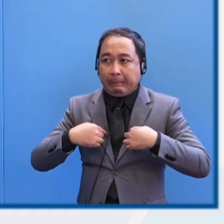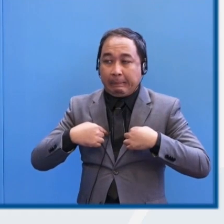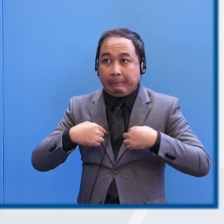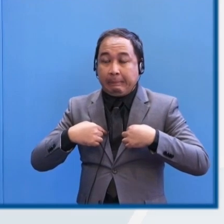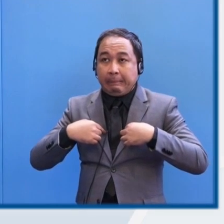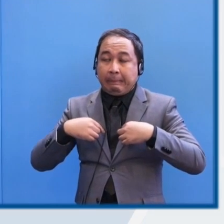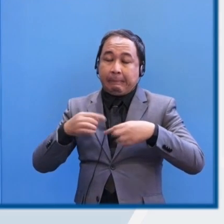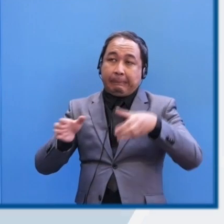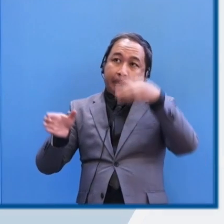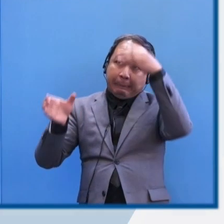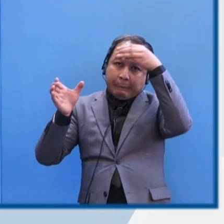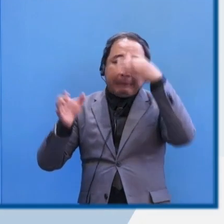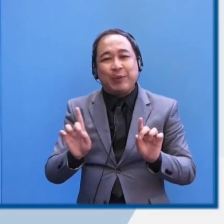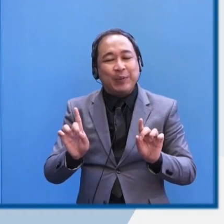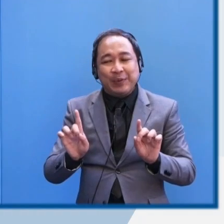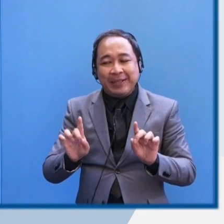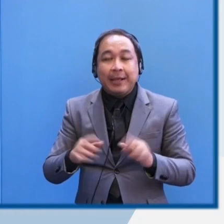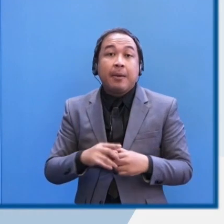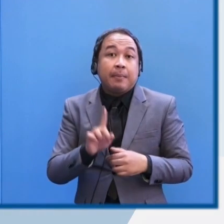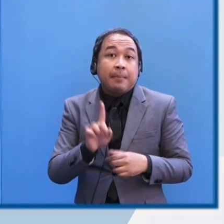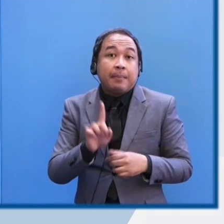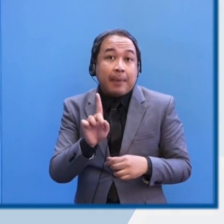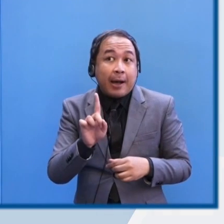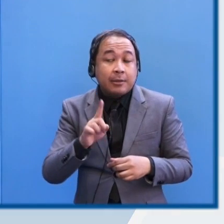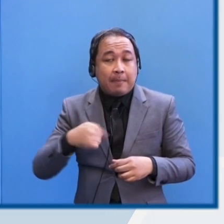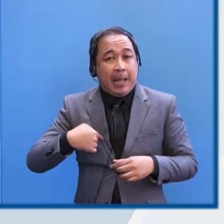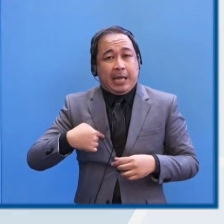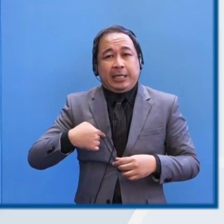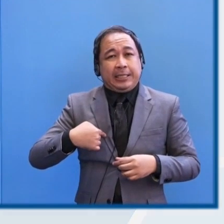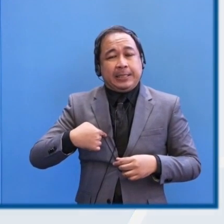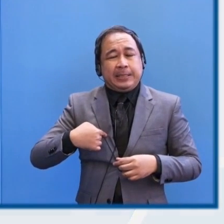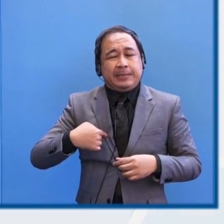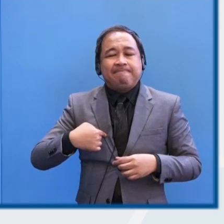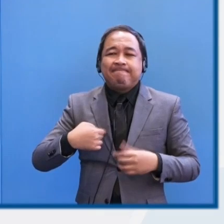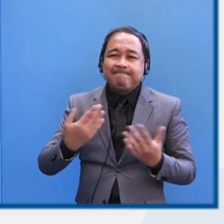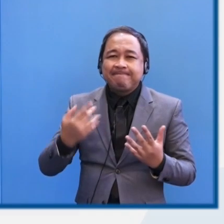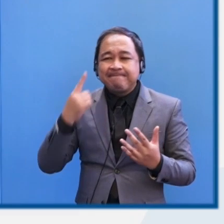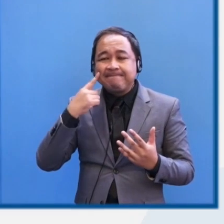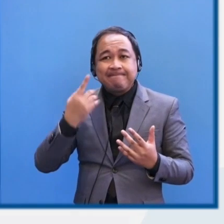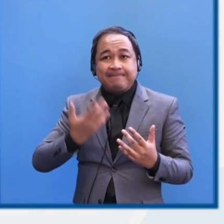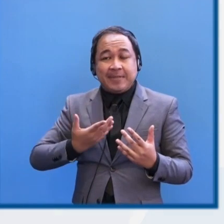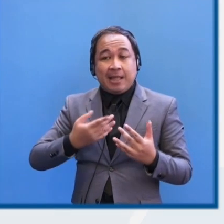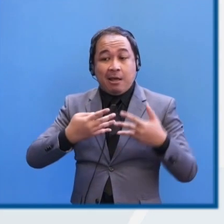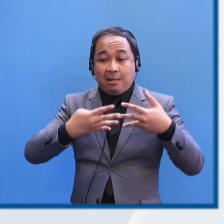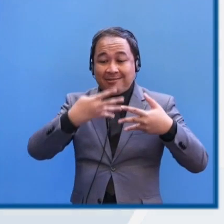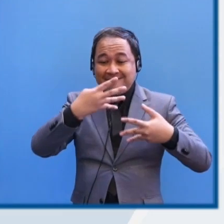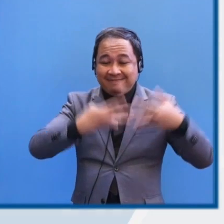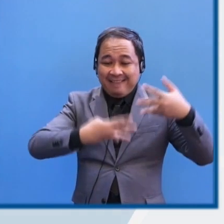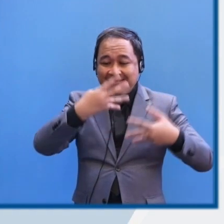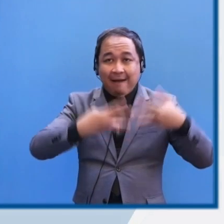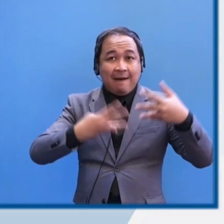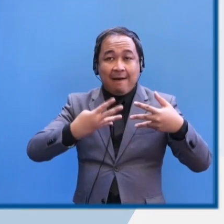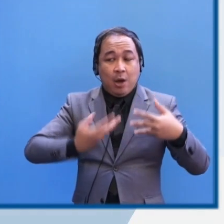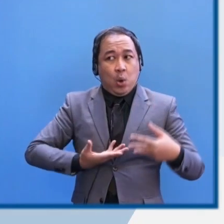answer that. But my feeling is that the ownership of data would remain the same. So the health data